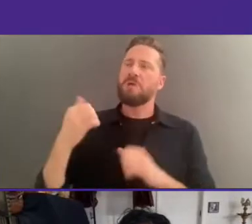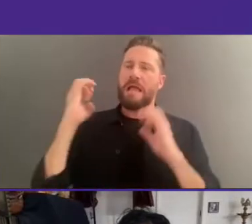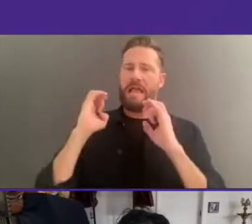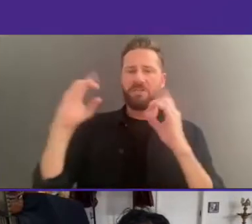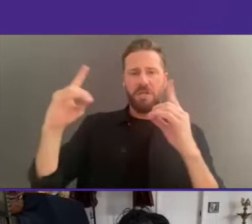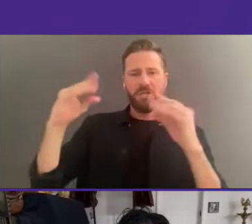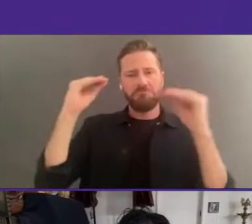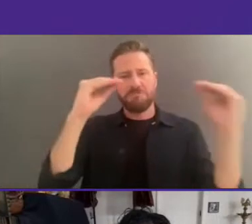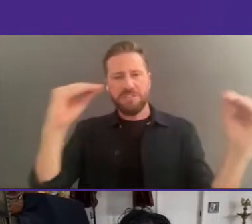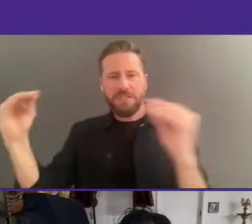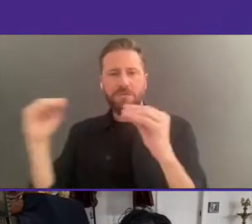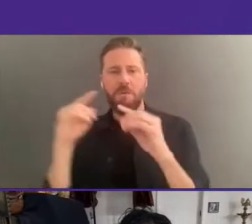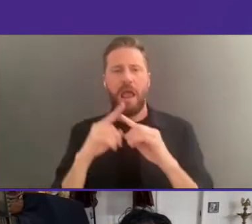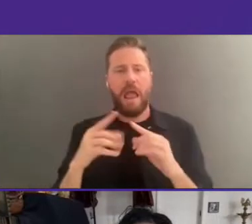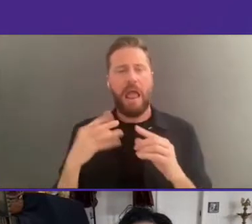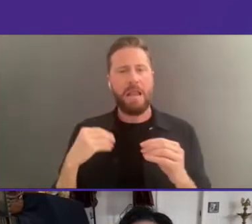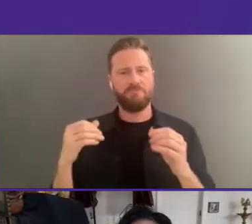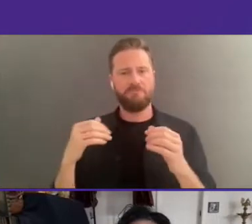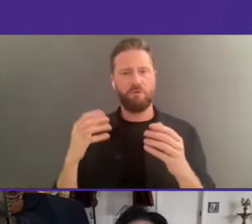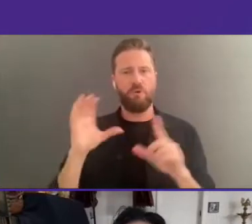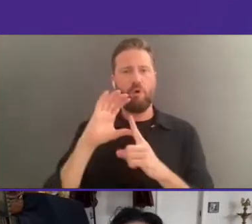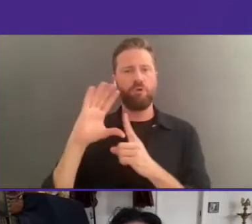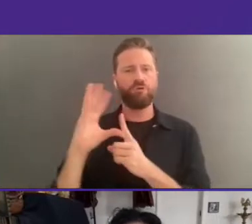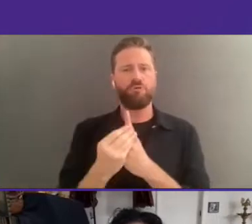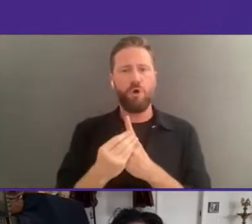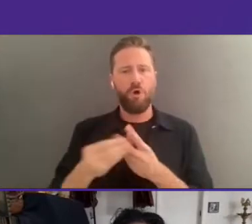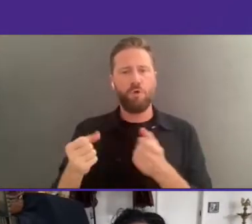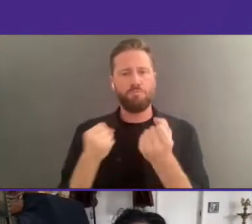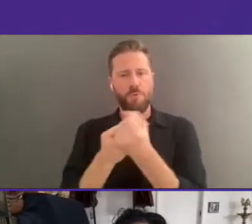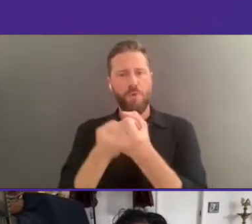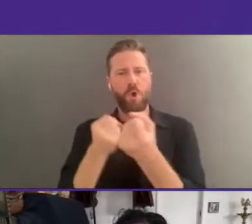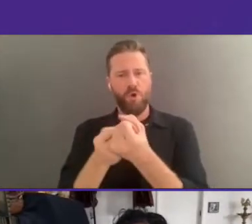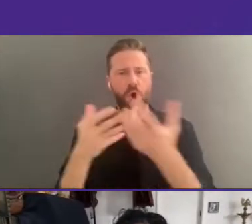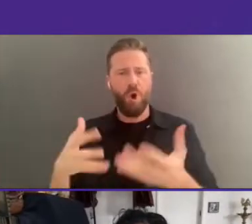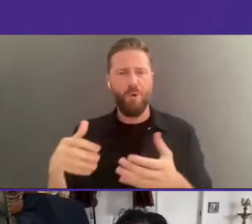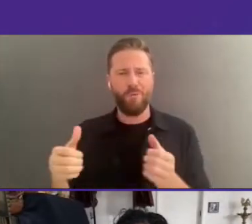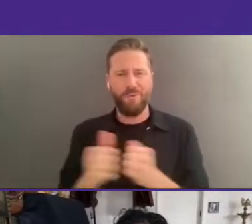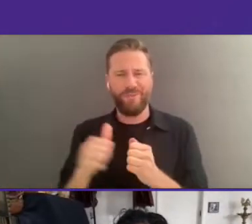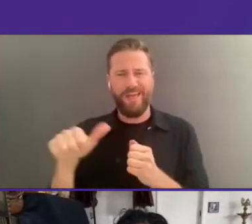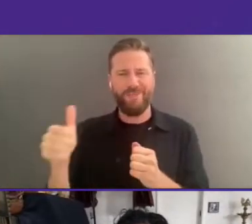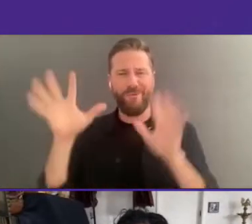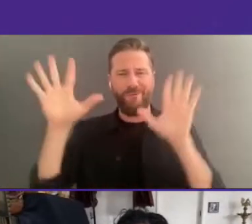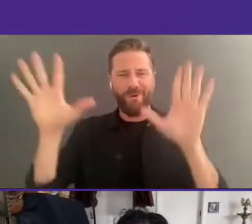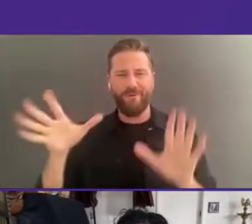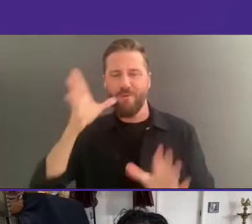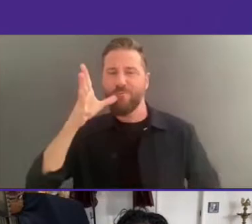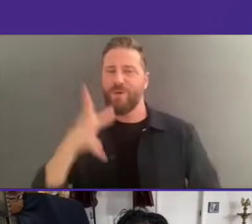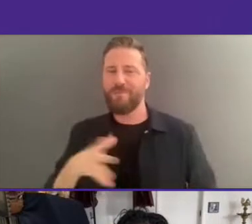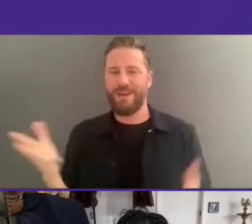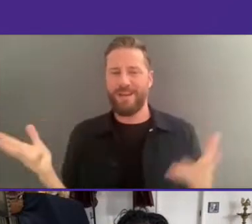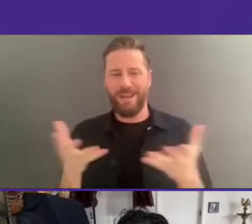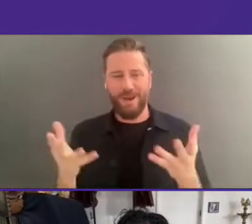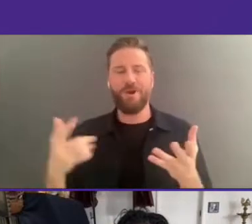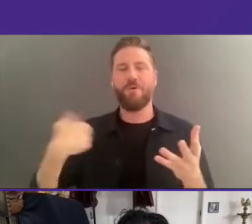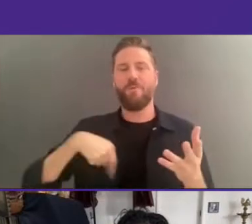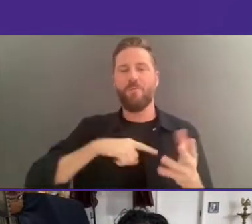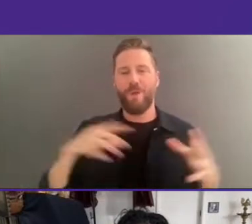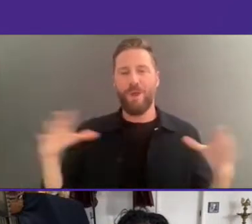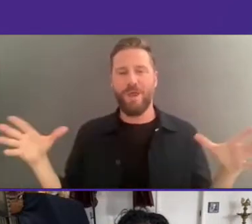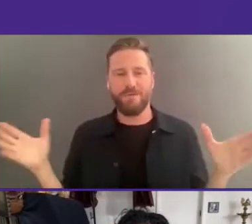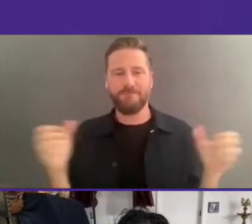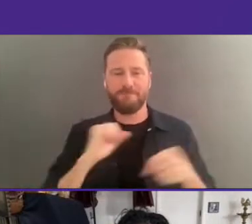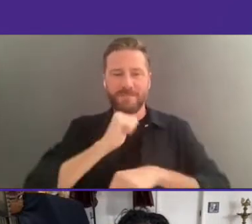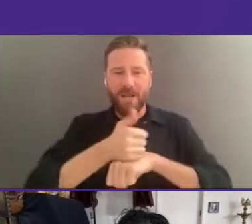cultural promoter, along with other wonderful women here in New York. We organize an annual festival of this style of music,